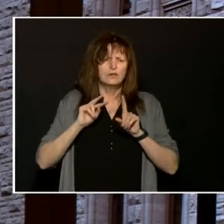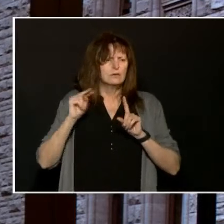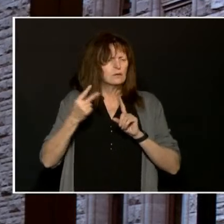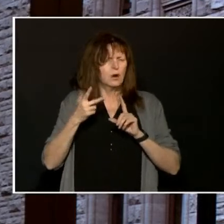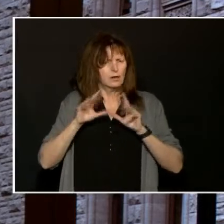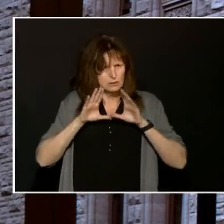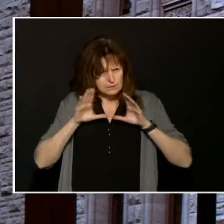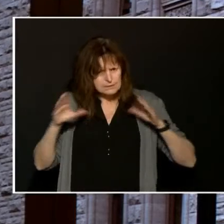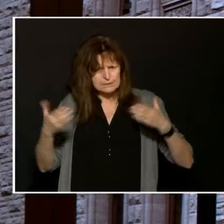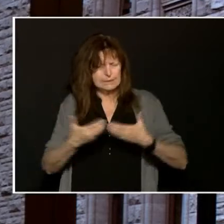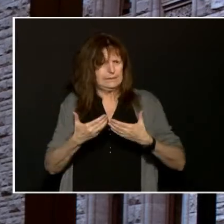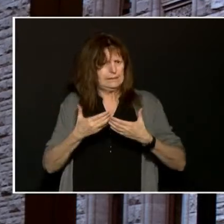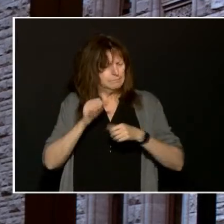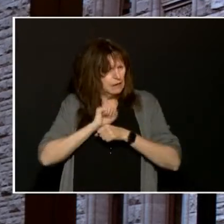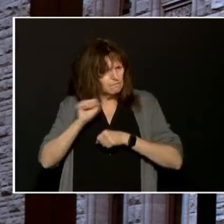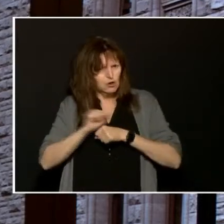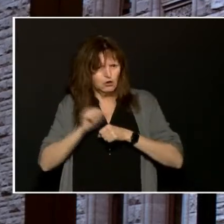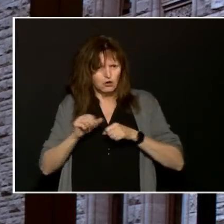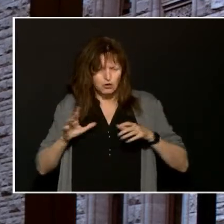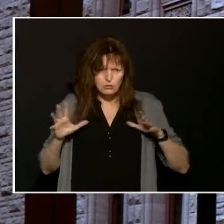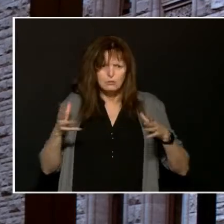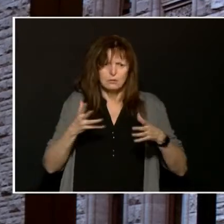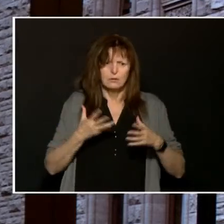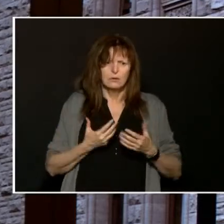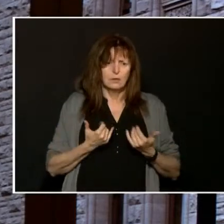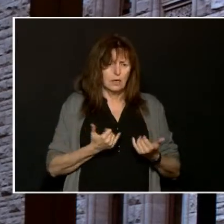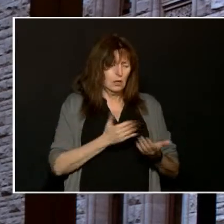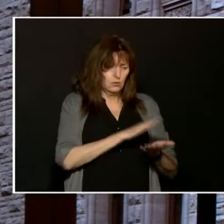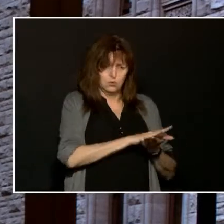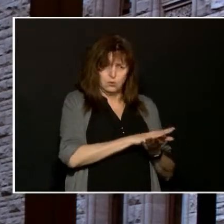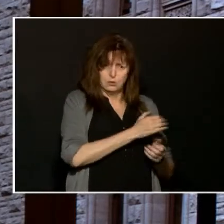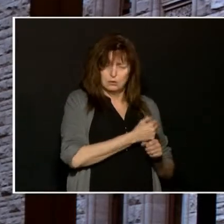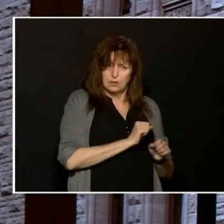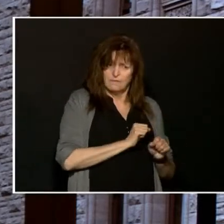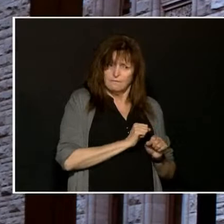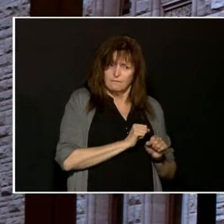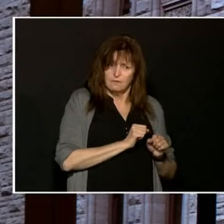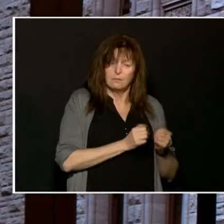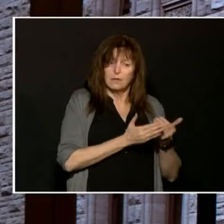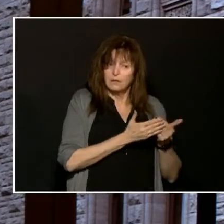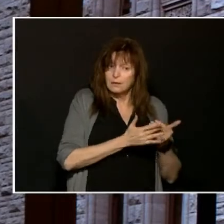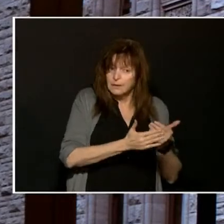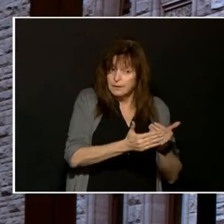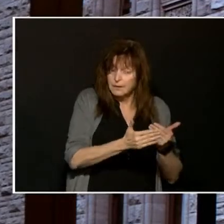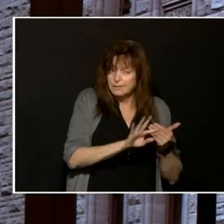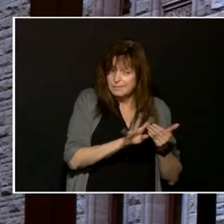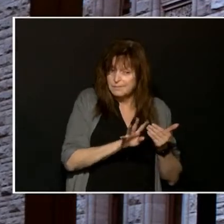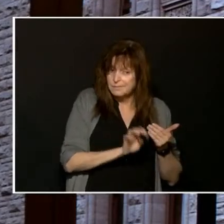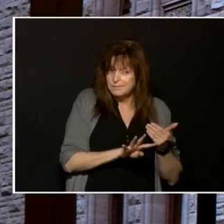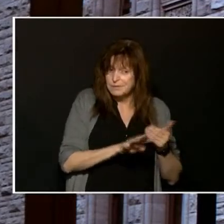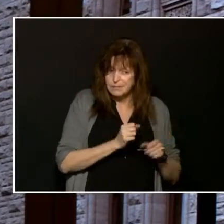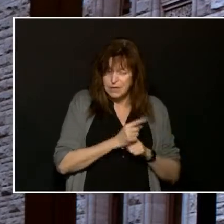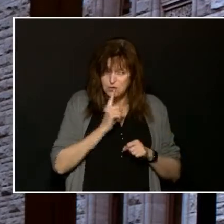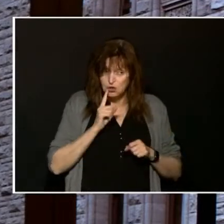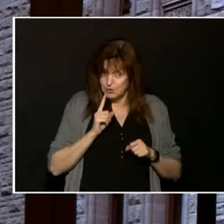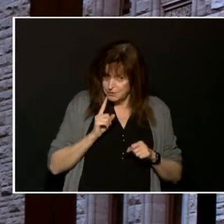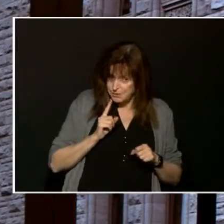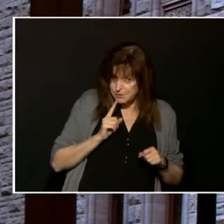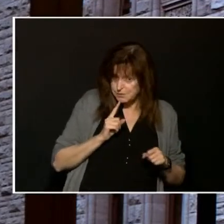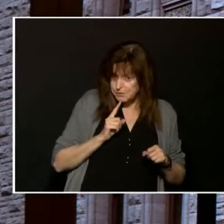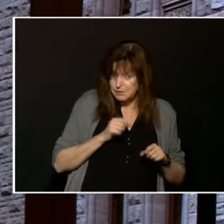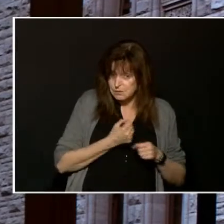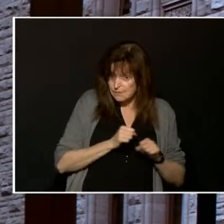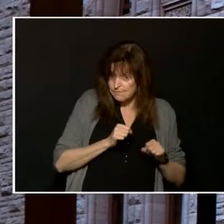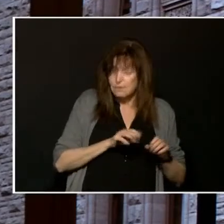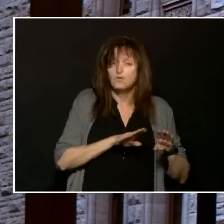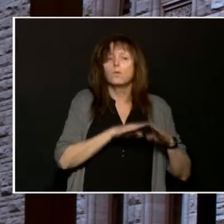all up till now, and we want to make sure that ensures that public health is now ready to go on that. We make sure that the vaccinations are moving, make